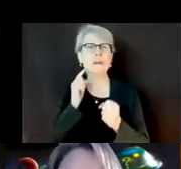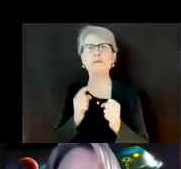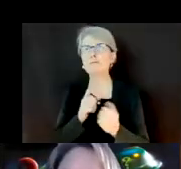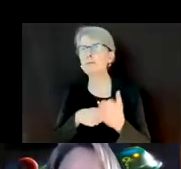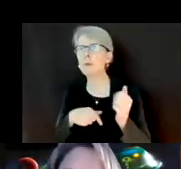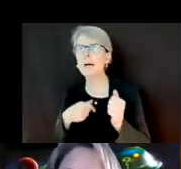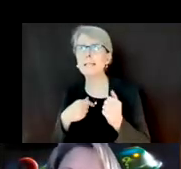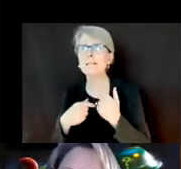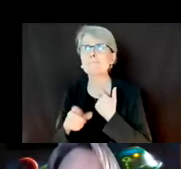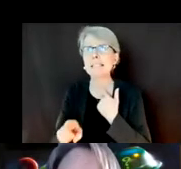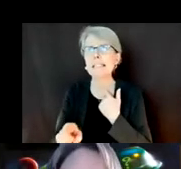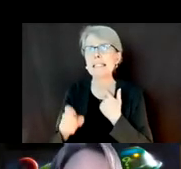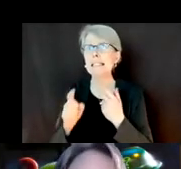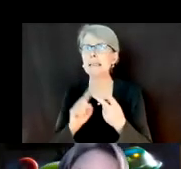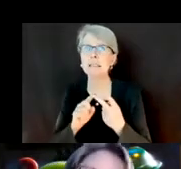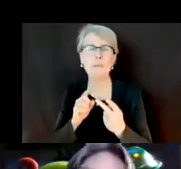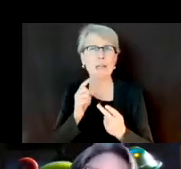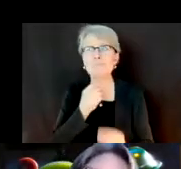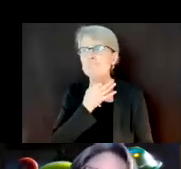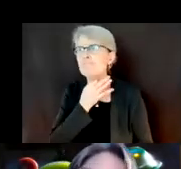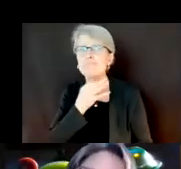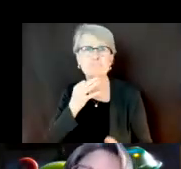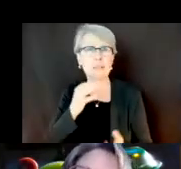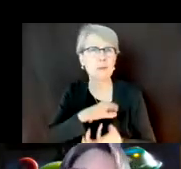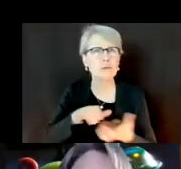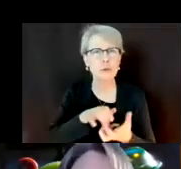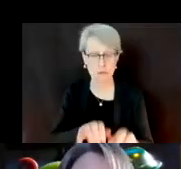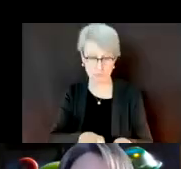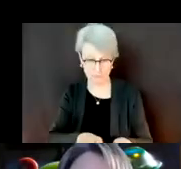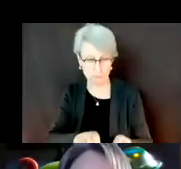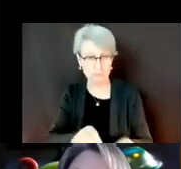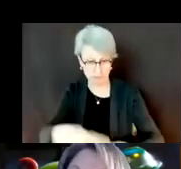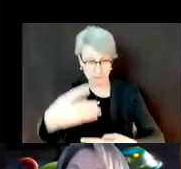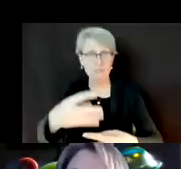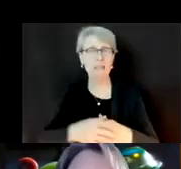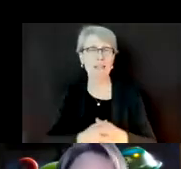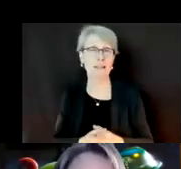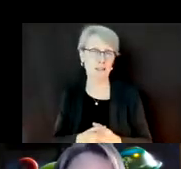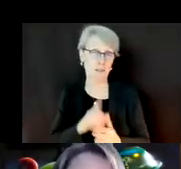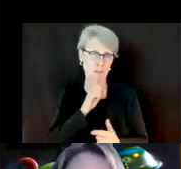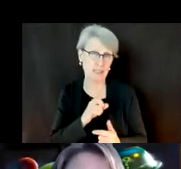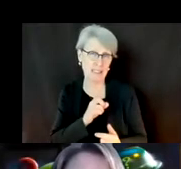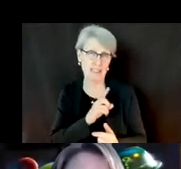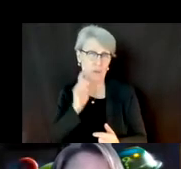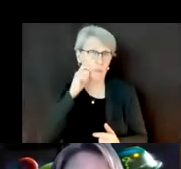more information about? So it's a very interesting moment to connect with other people through.